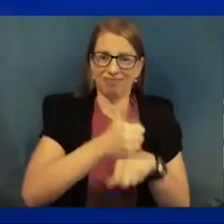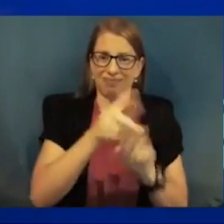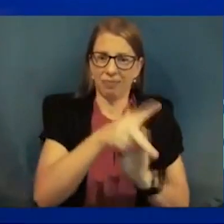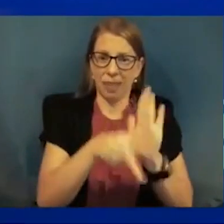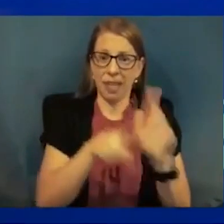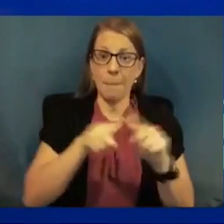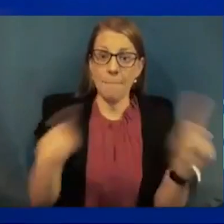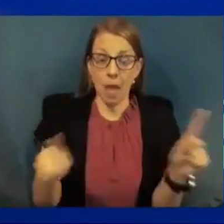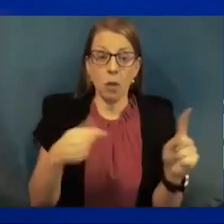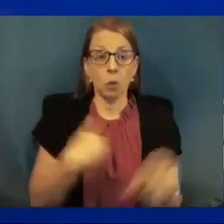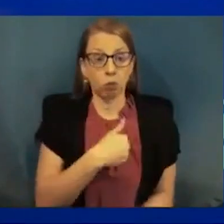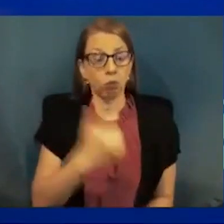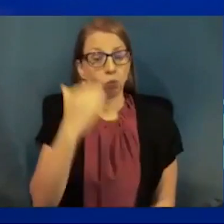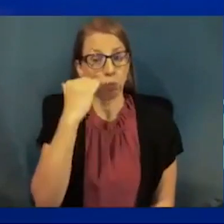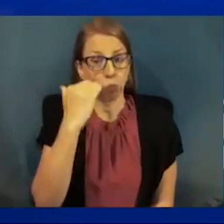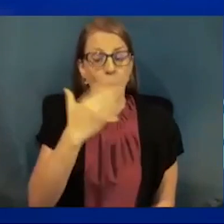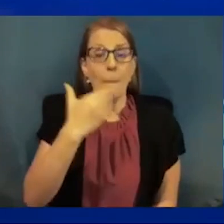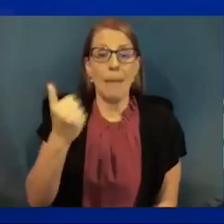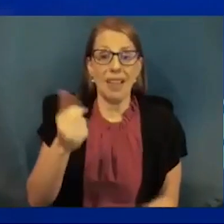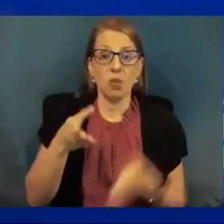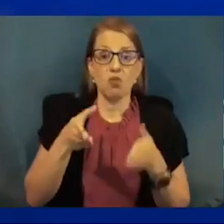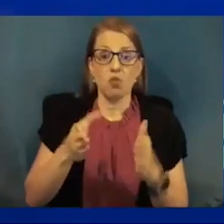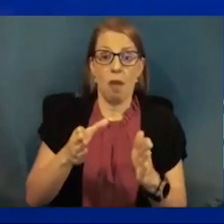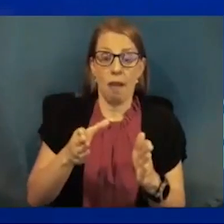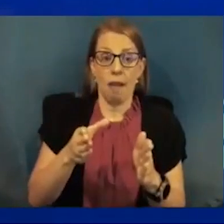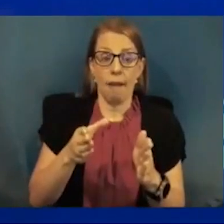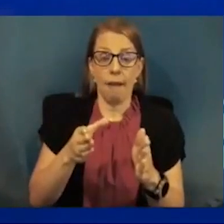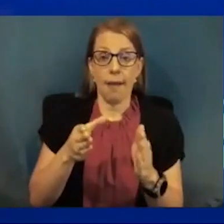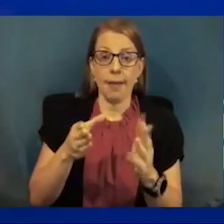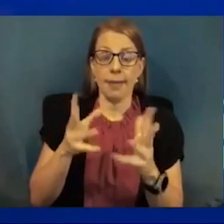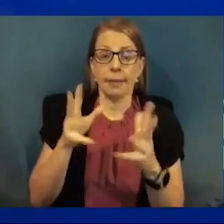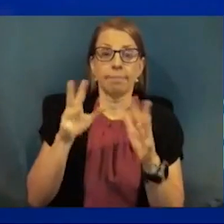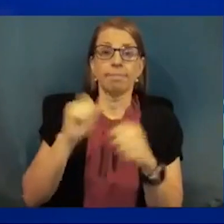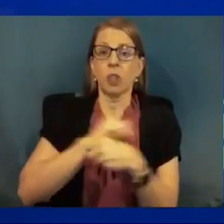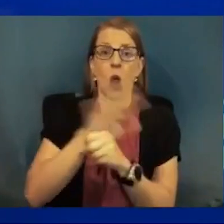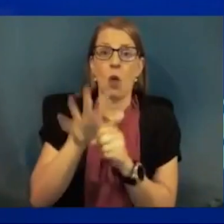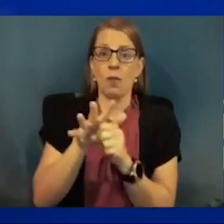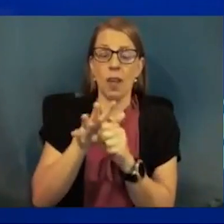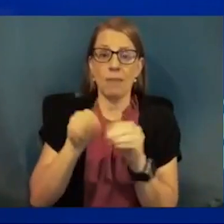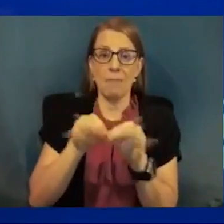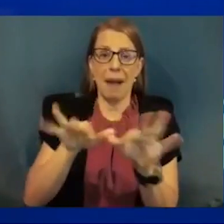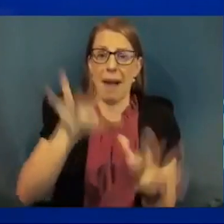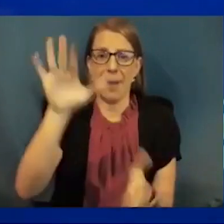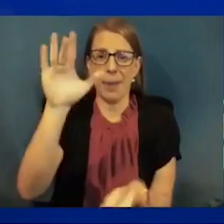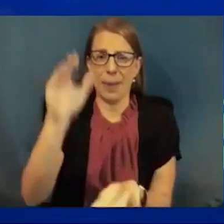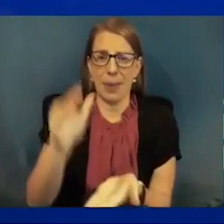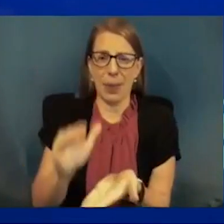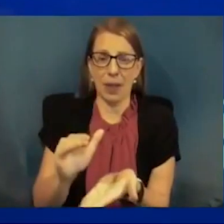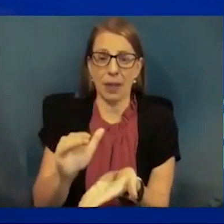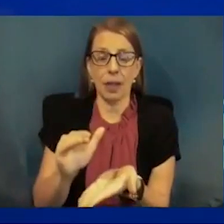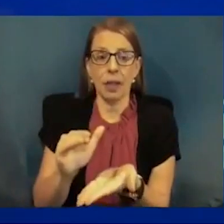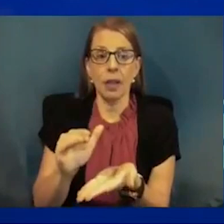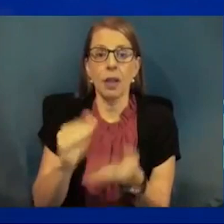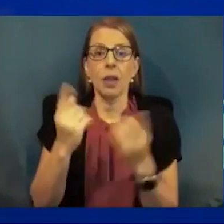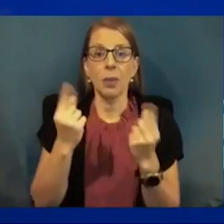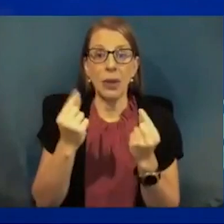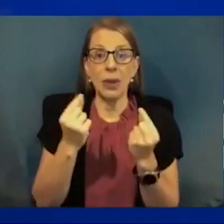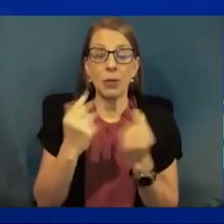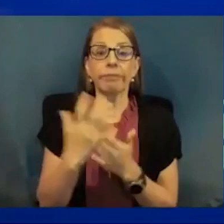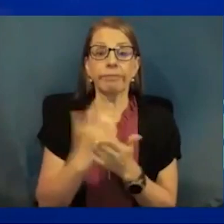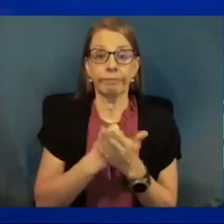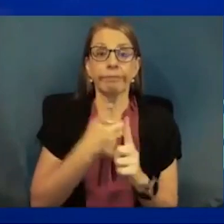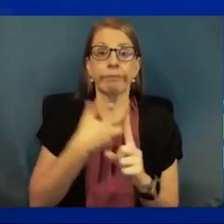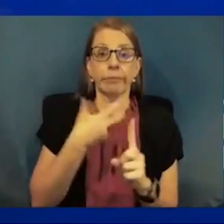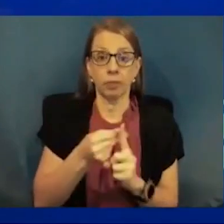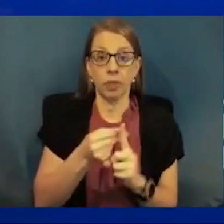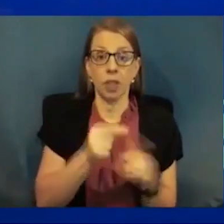the absolutely best way to stem the rising tide of COVID-19 from the Delta variant is to be vaccinated and to wear a mask.